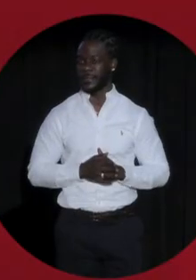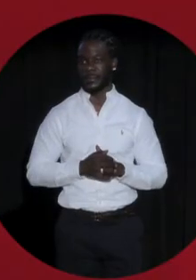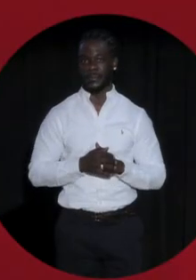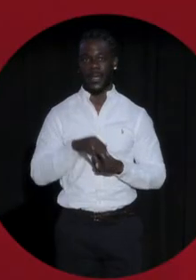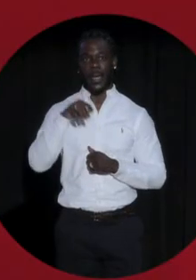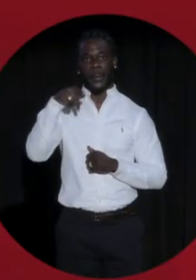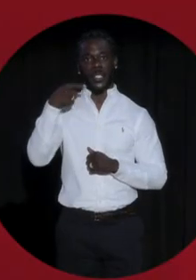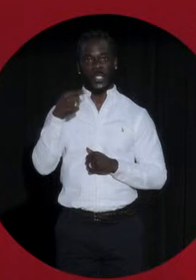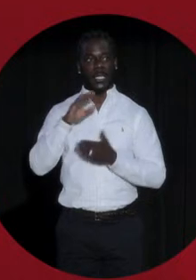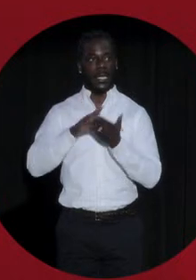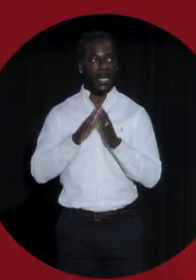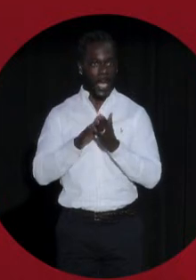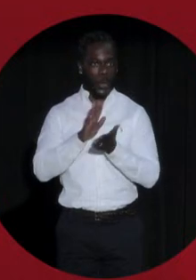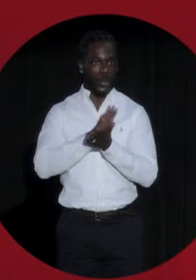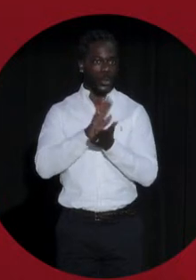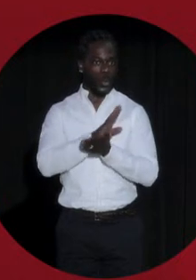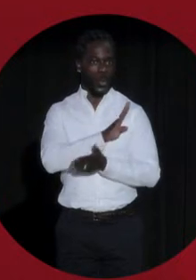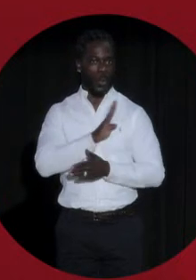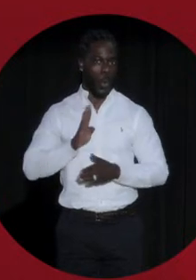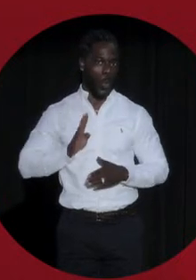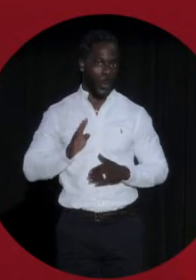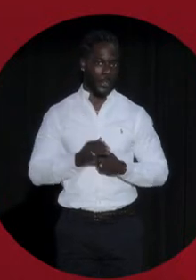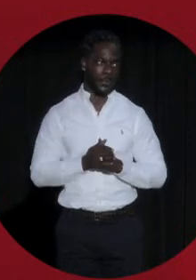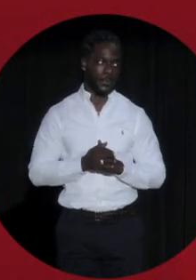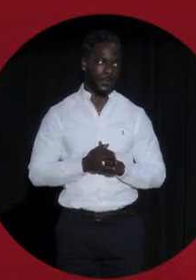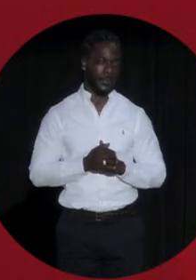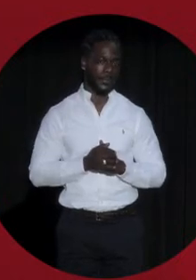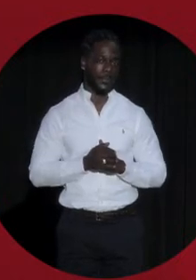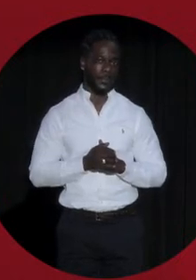The Prince George's County School Board.